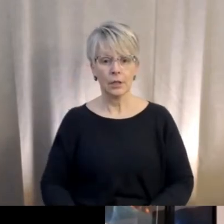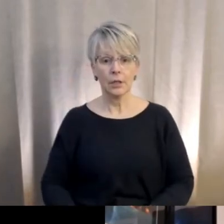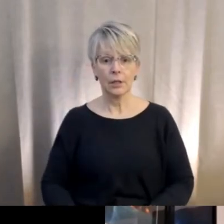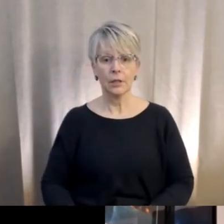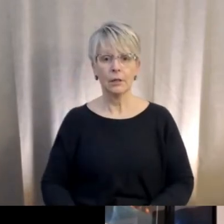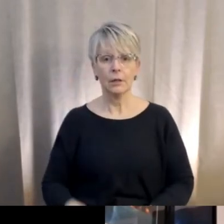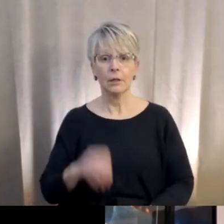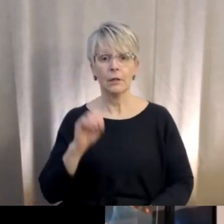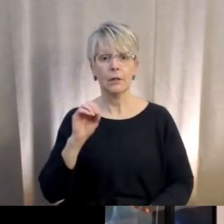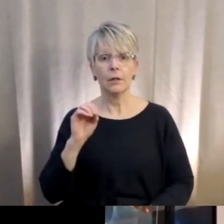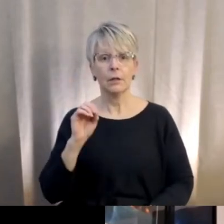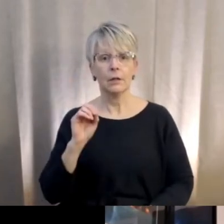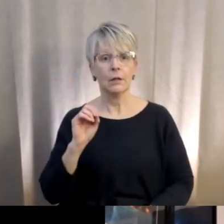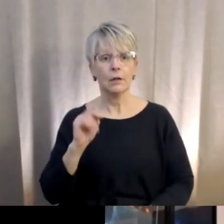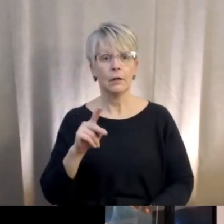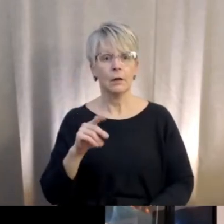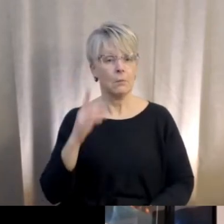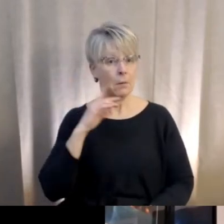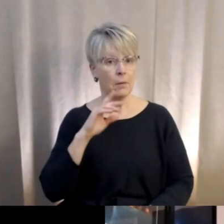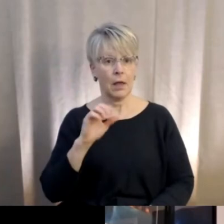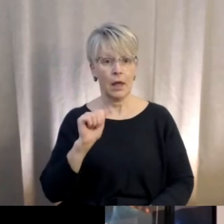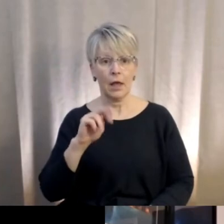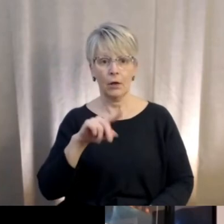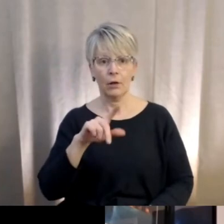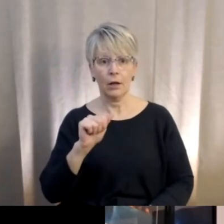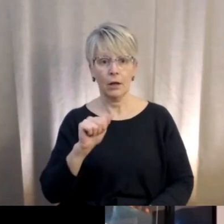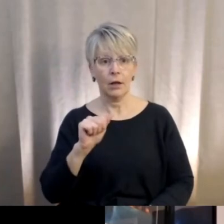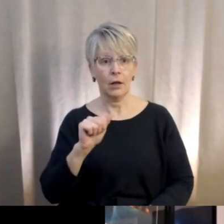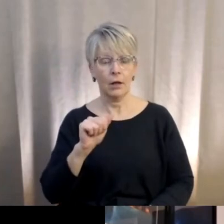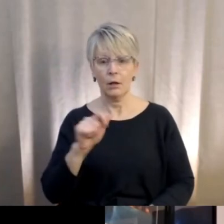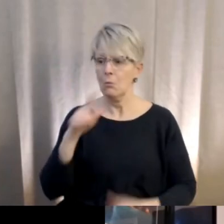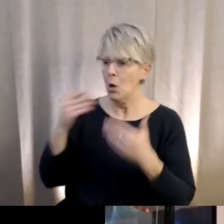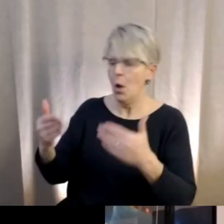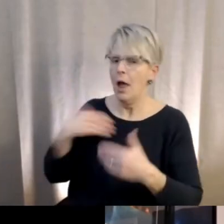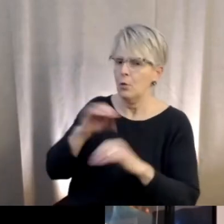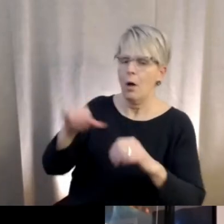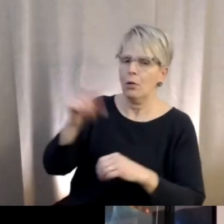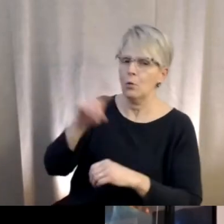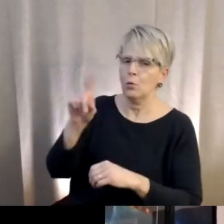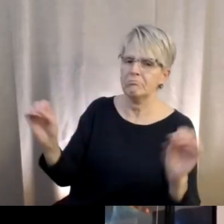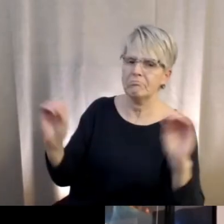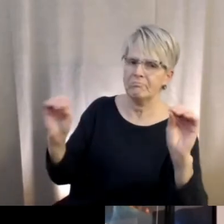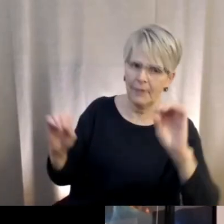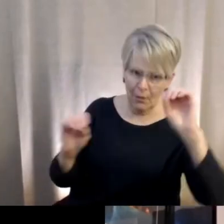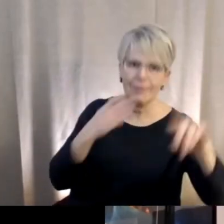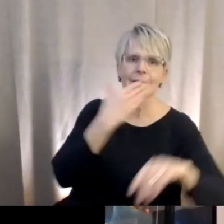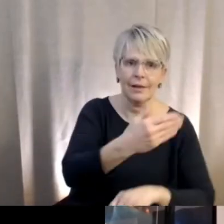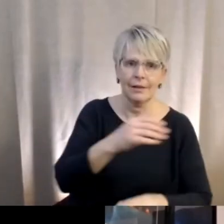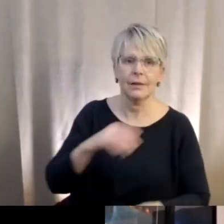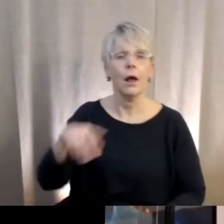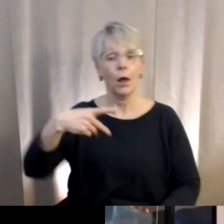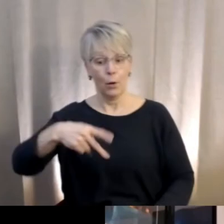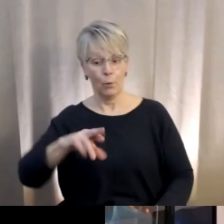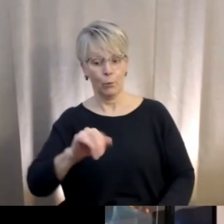Okay, I'm going to assume Angela is... Yeah, go ahead. I don't have another question. Perfect. Thanks, Angela. Go ahead,